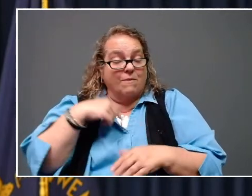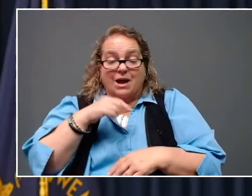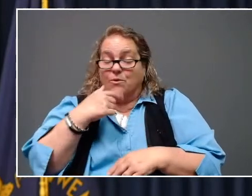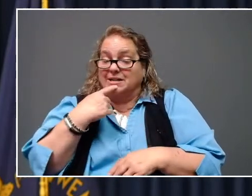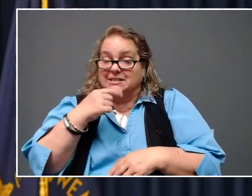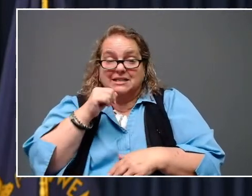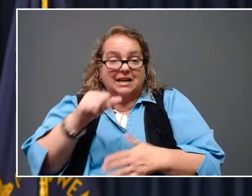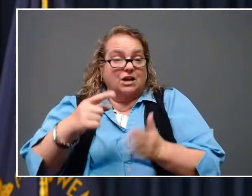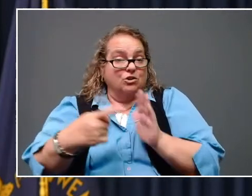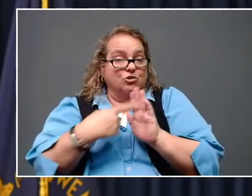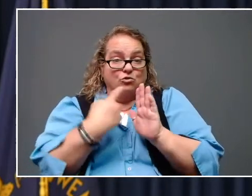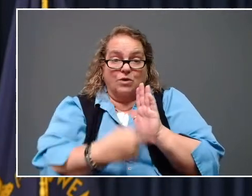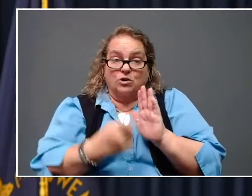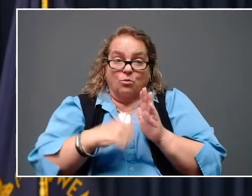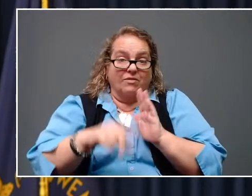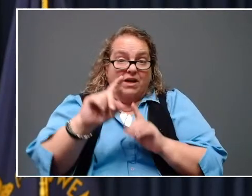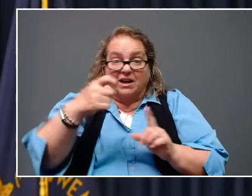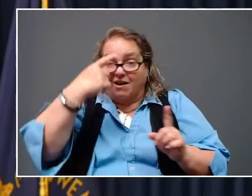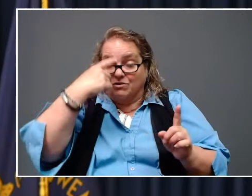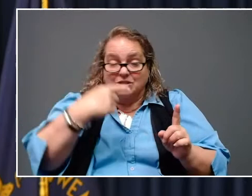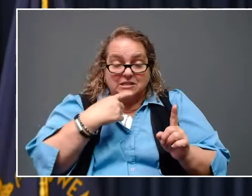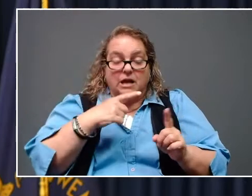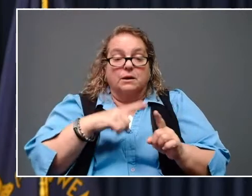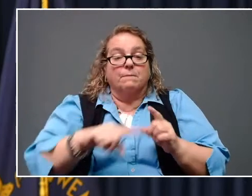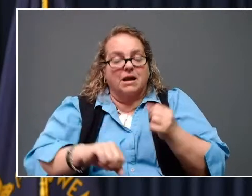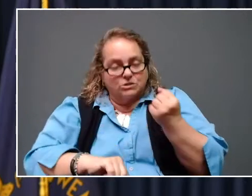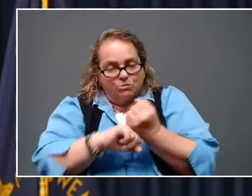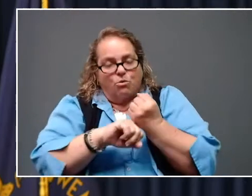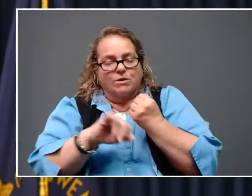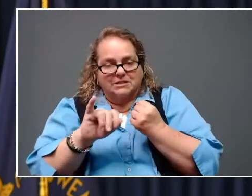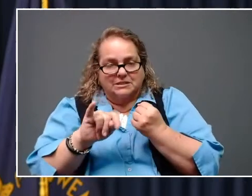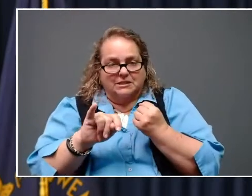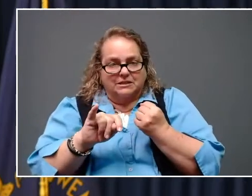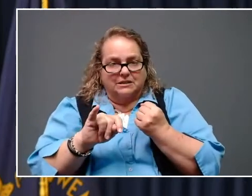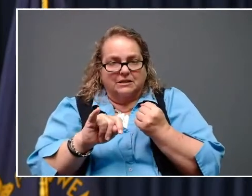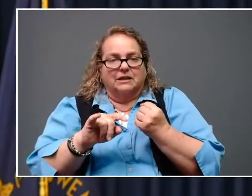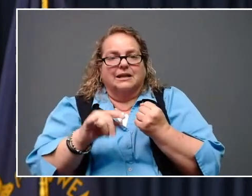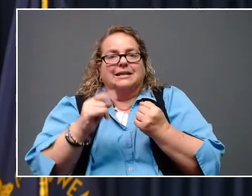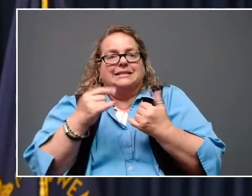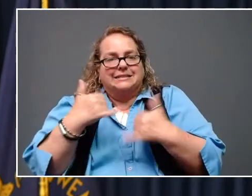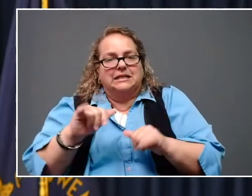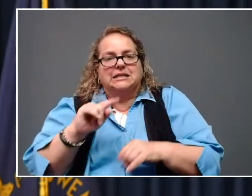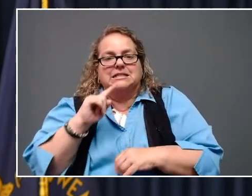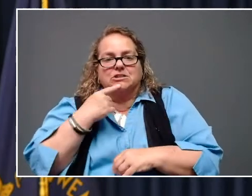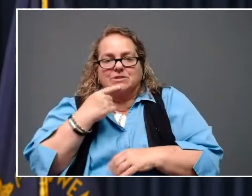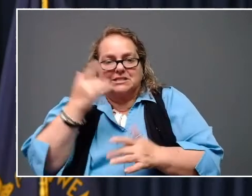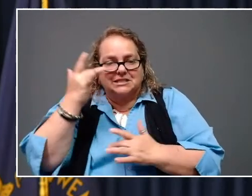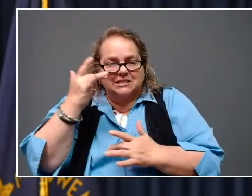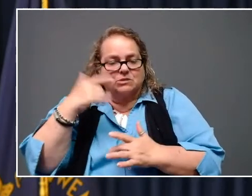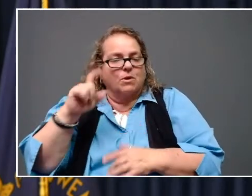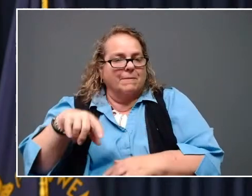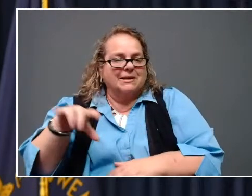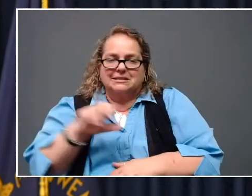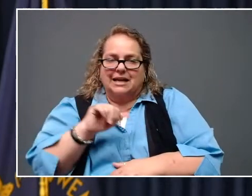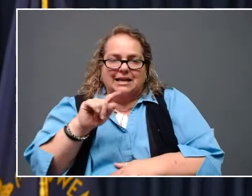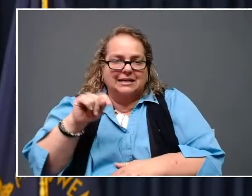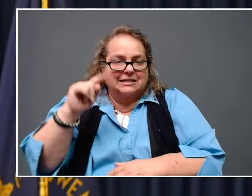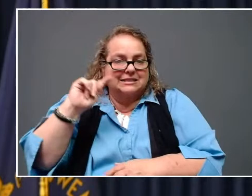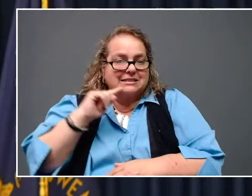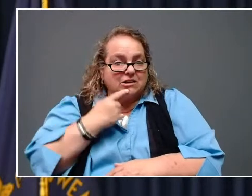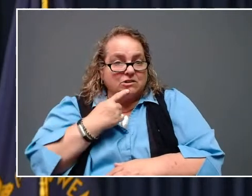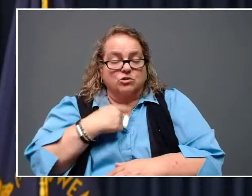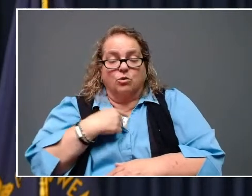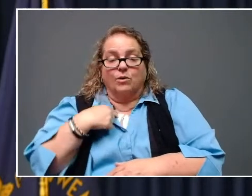actually affirms it and supports it, but it's still a serious disease. We have to take it seriously. We ignore it at our own